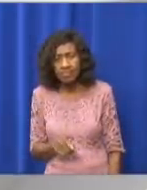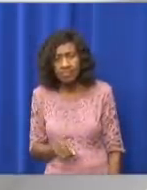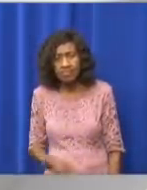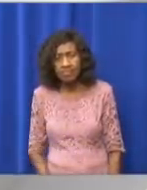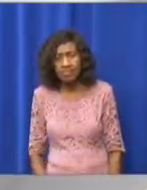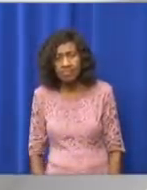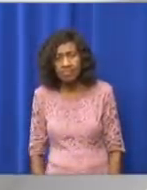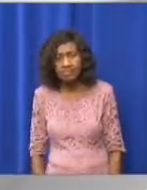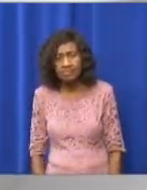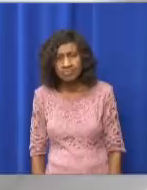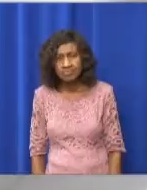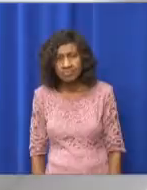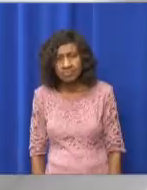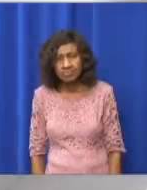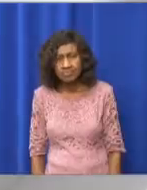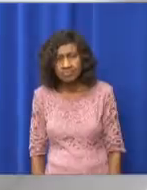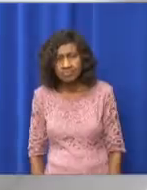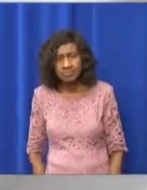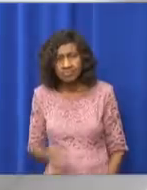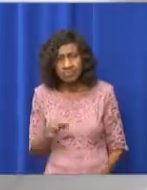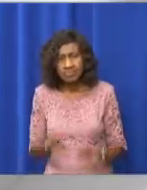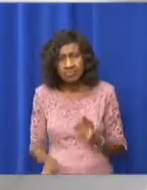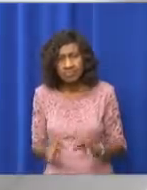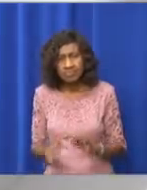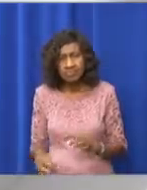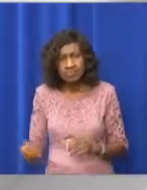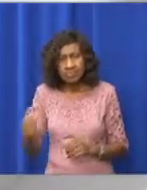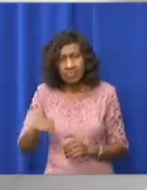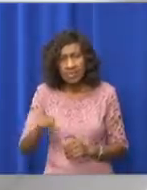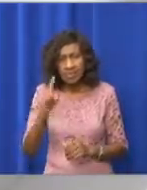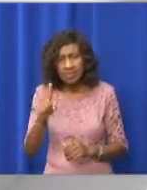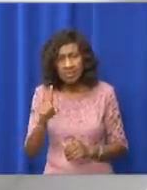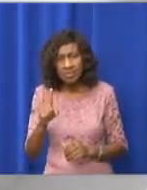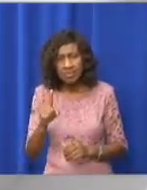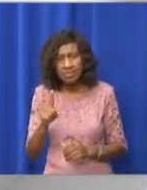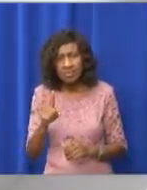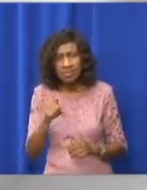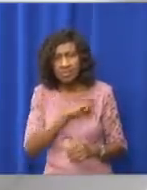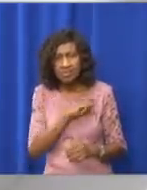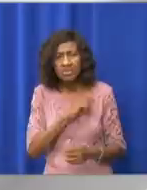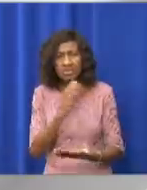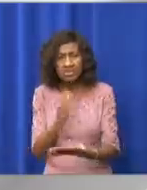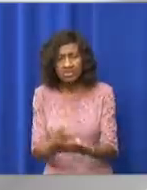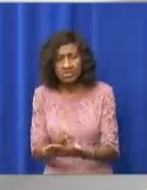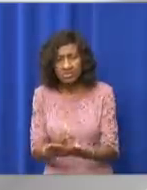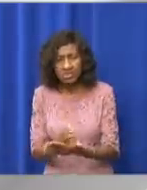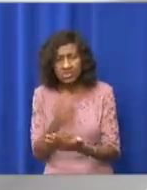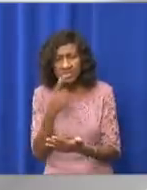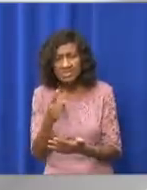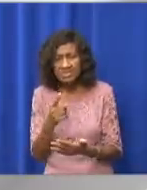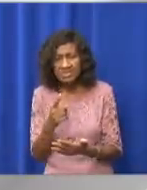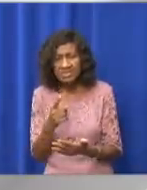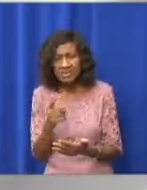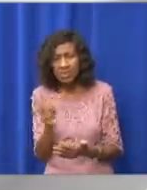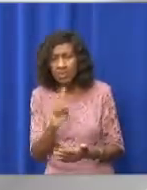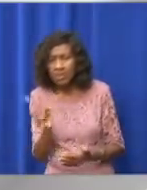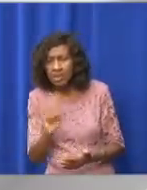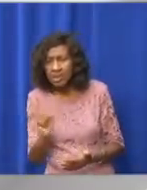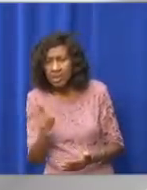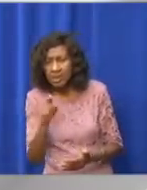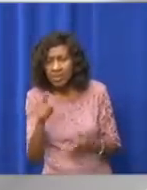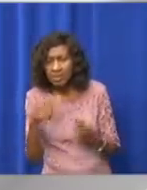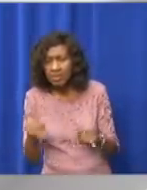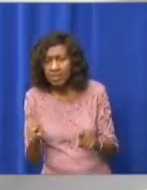may want you to say, if anyone is stopped by the police officers and asked where they're going, is the